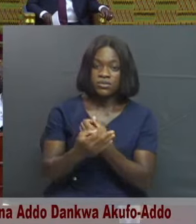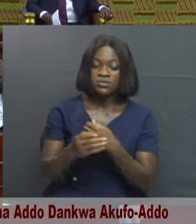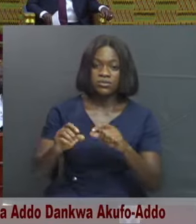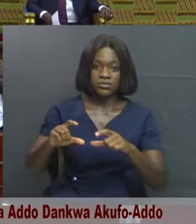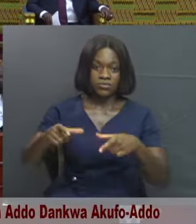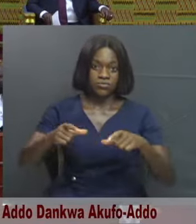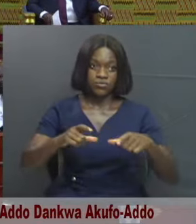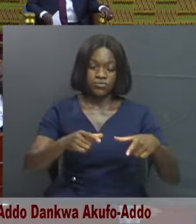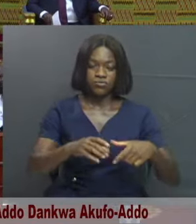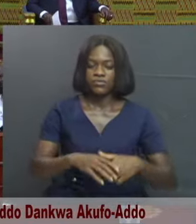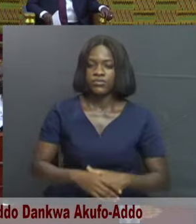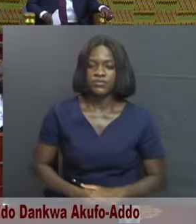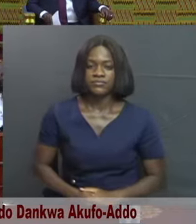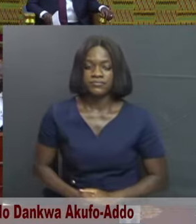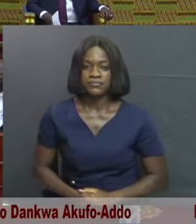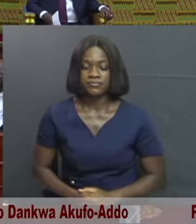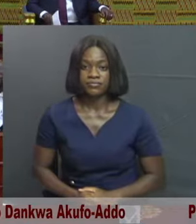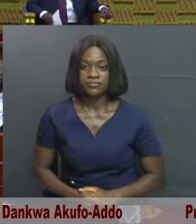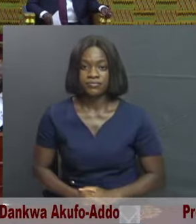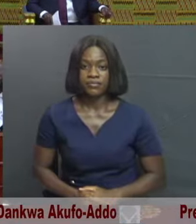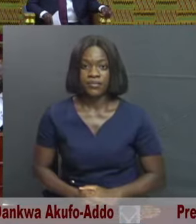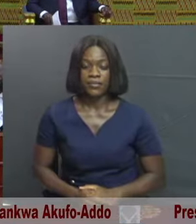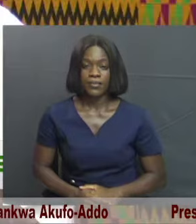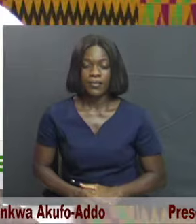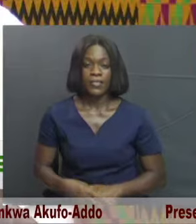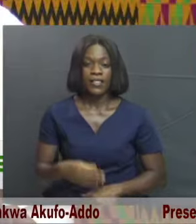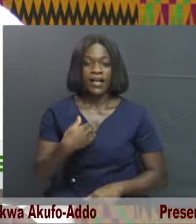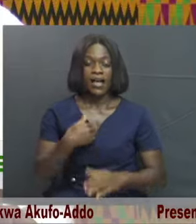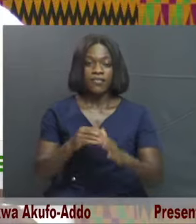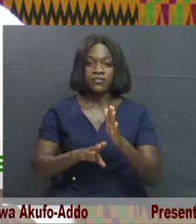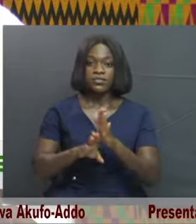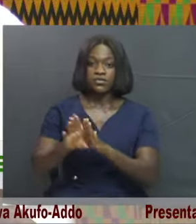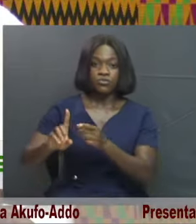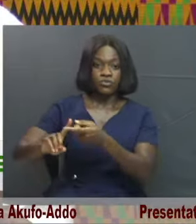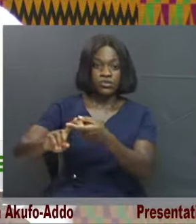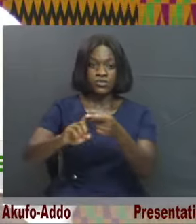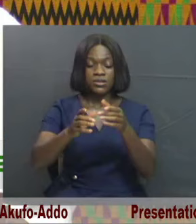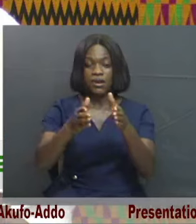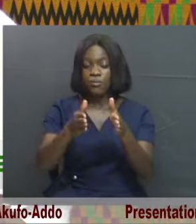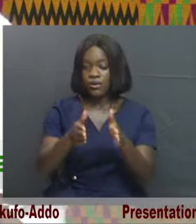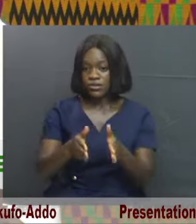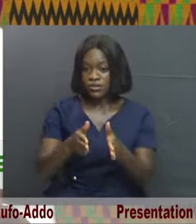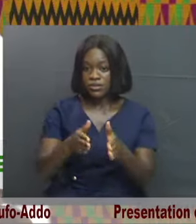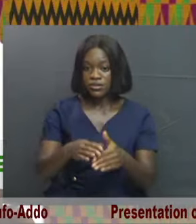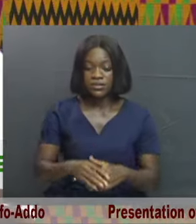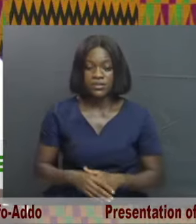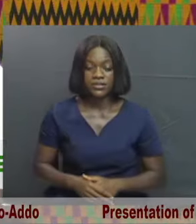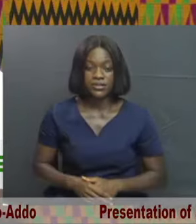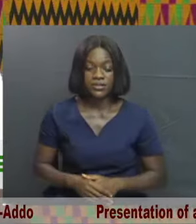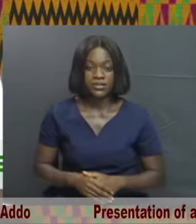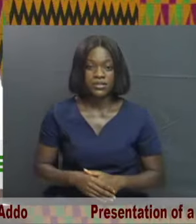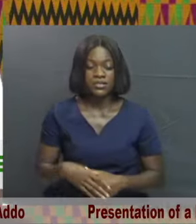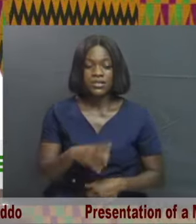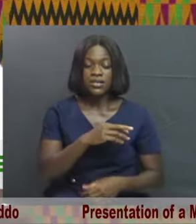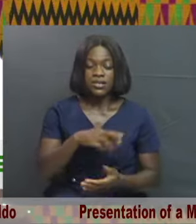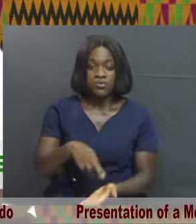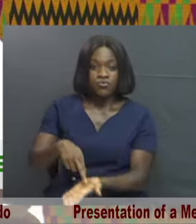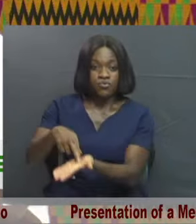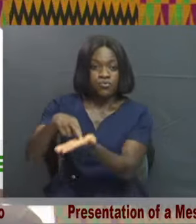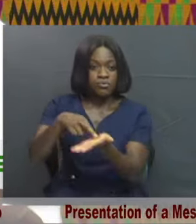call we have our development partners with us and